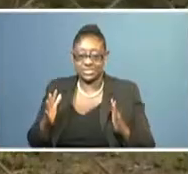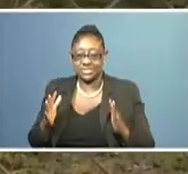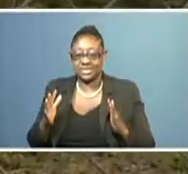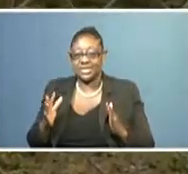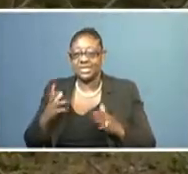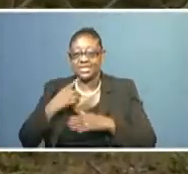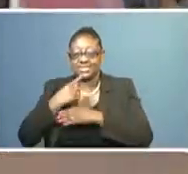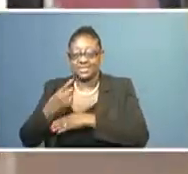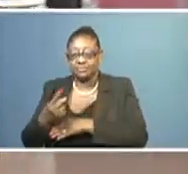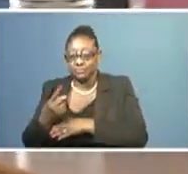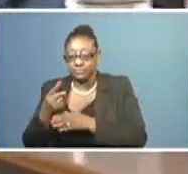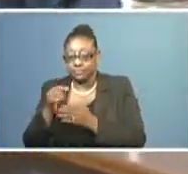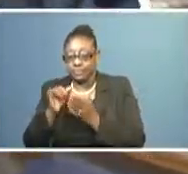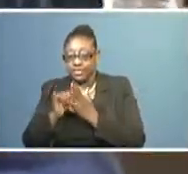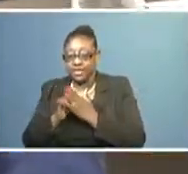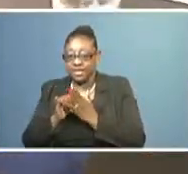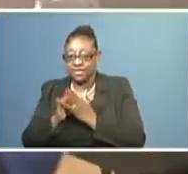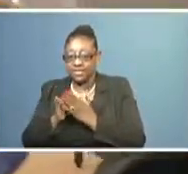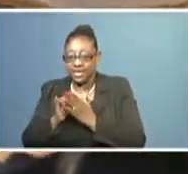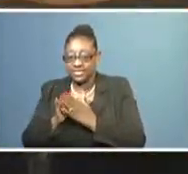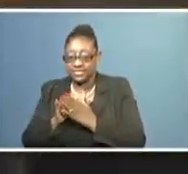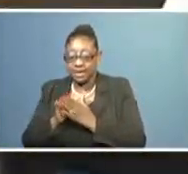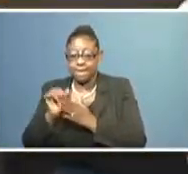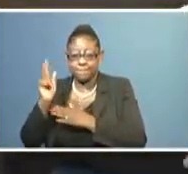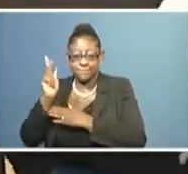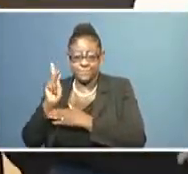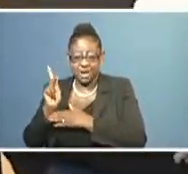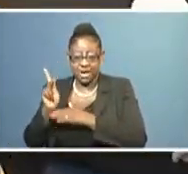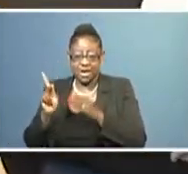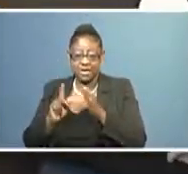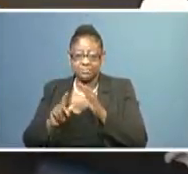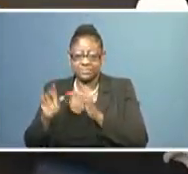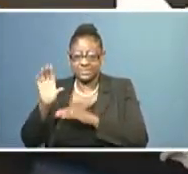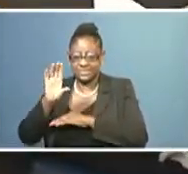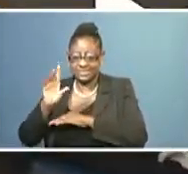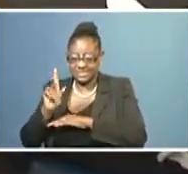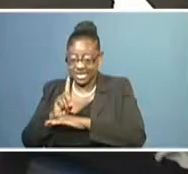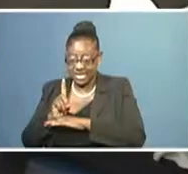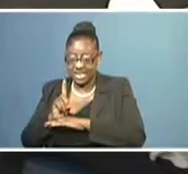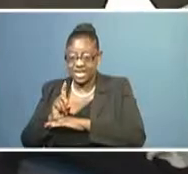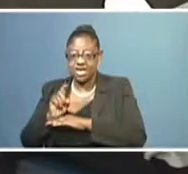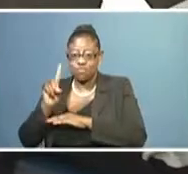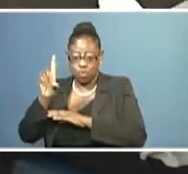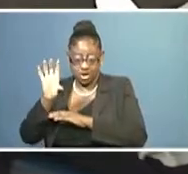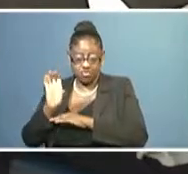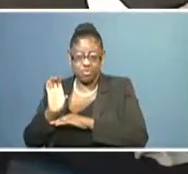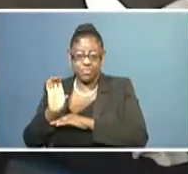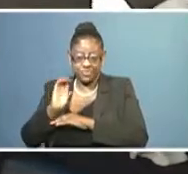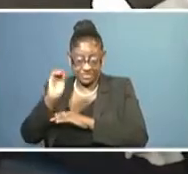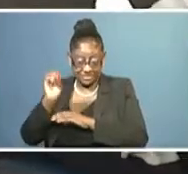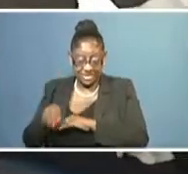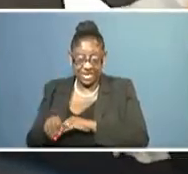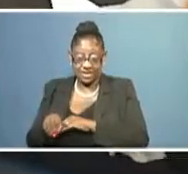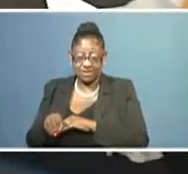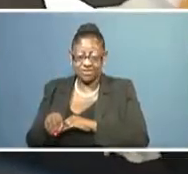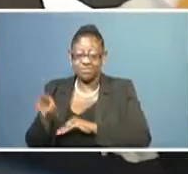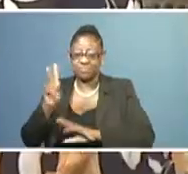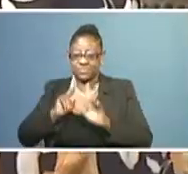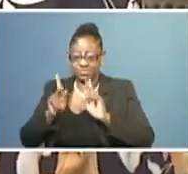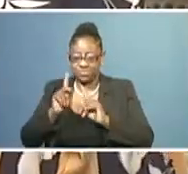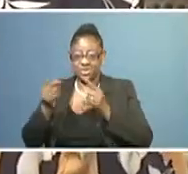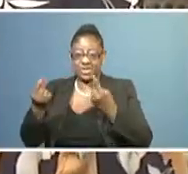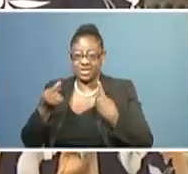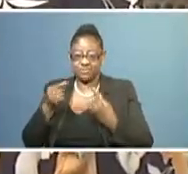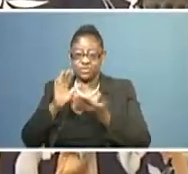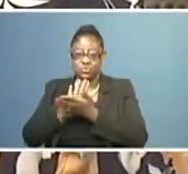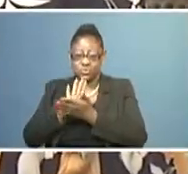currently, Principal Johnson says Palmdale Primary is recording 100% enrollment of its 447 student complement.